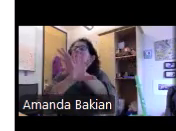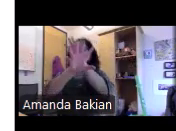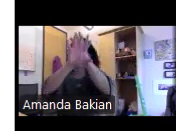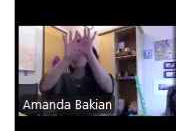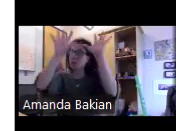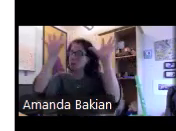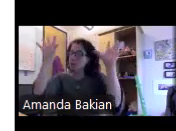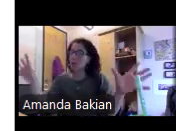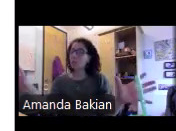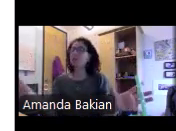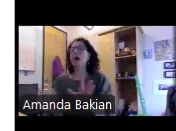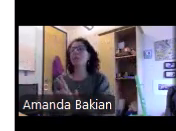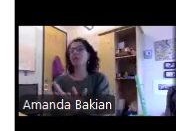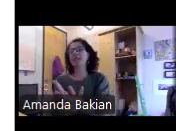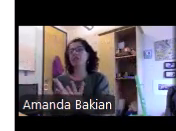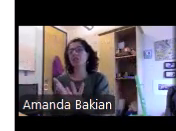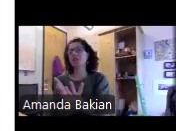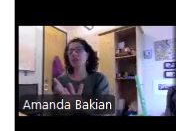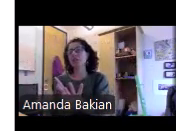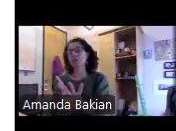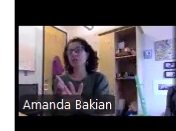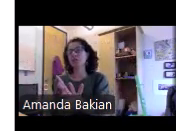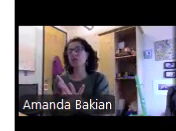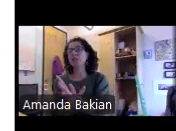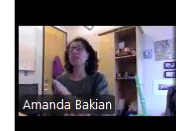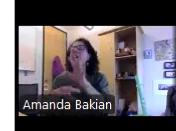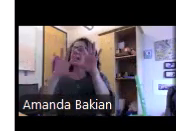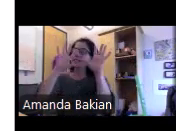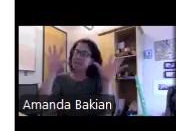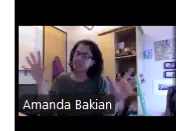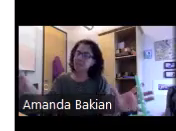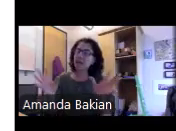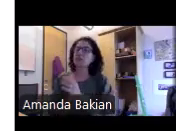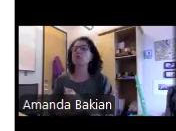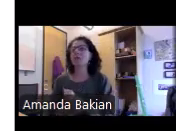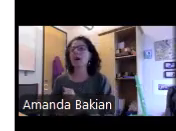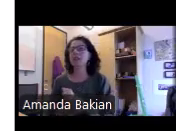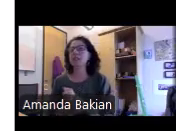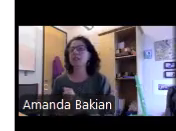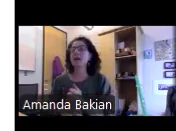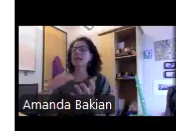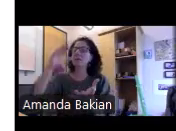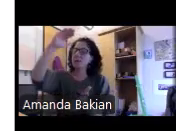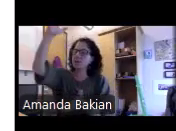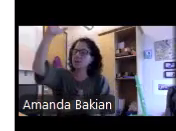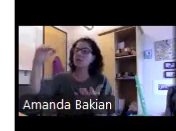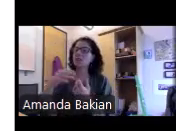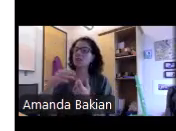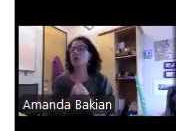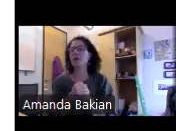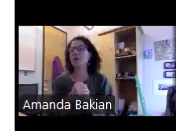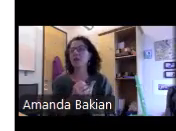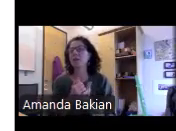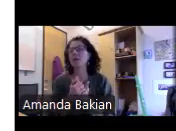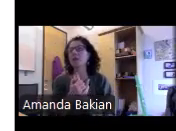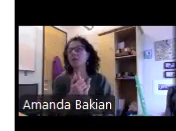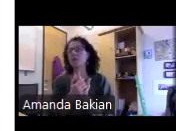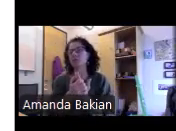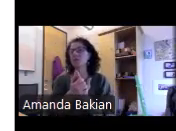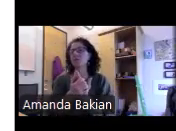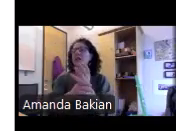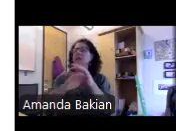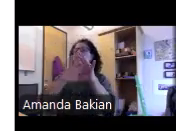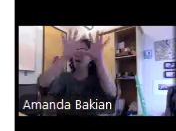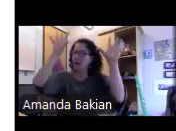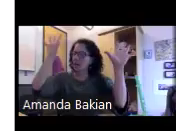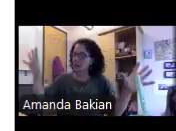number, we have to start with the population of 8-year-old children, identify those who have autism, and then we look at the ratio of the number of